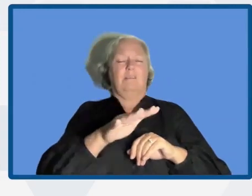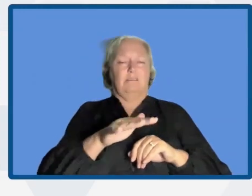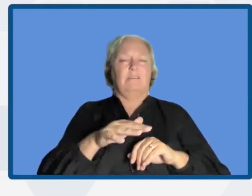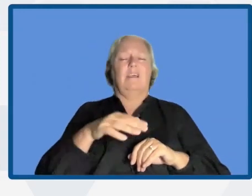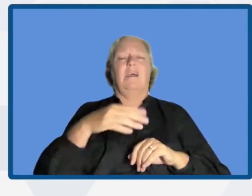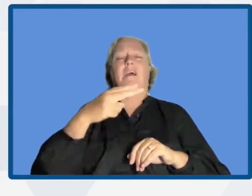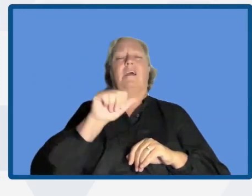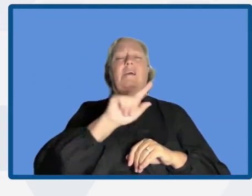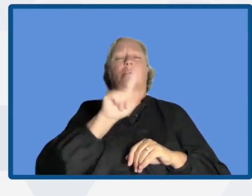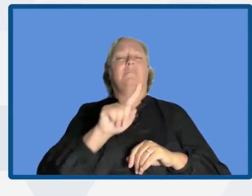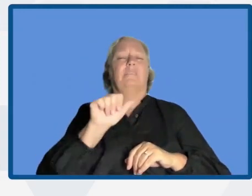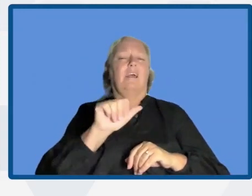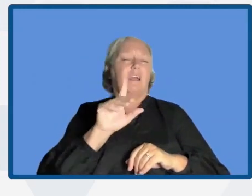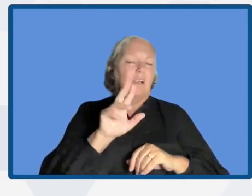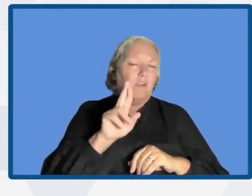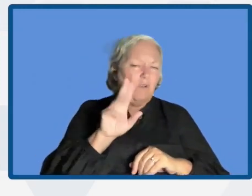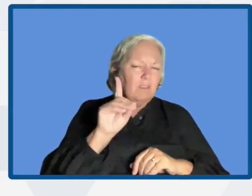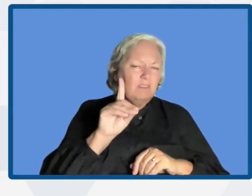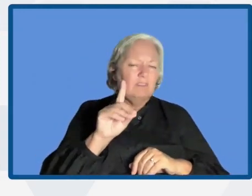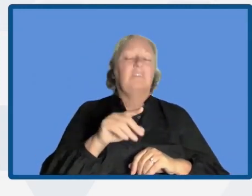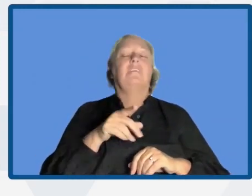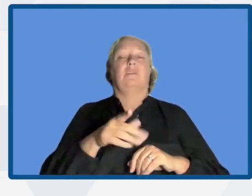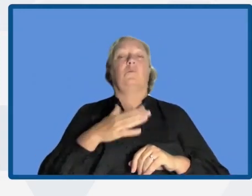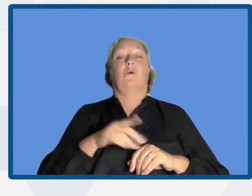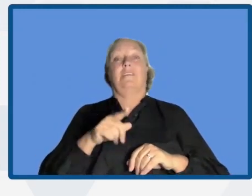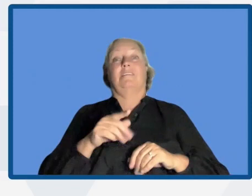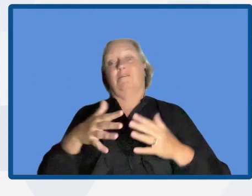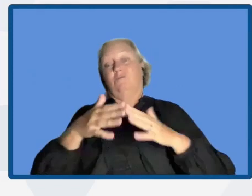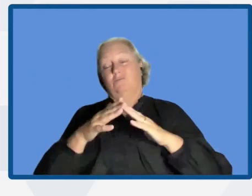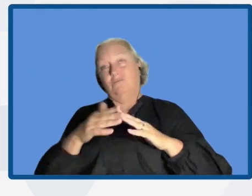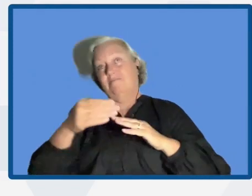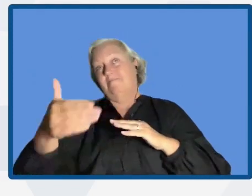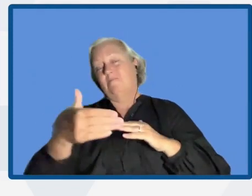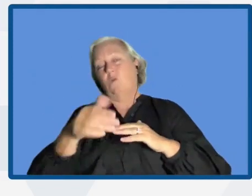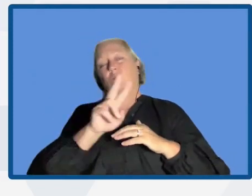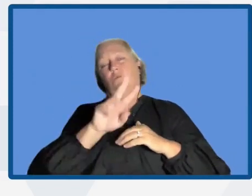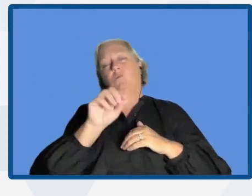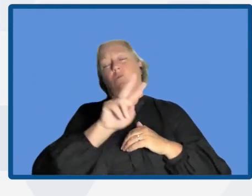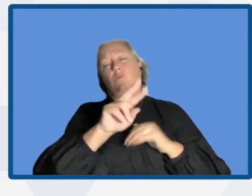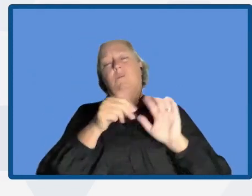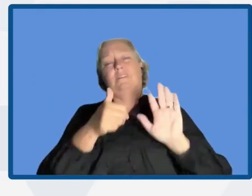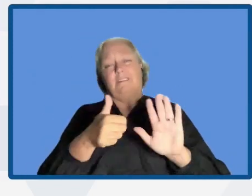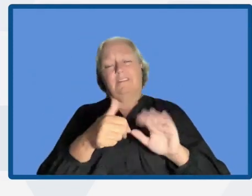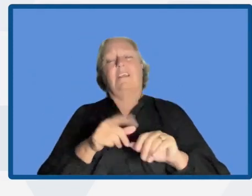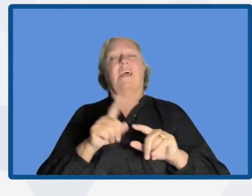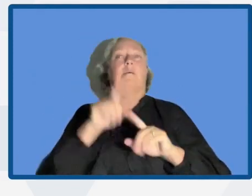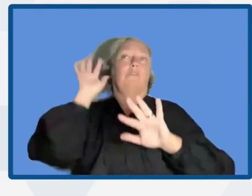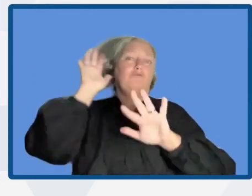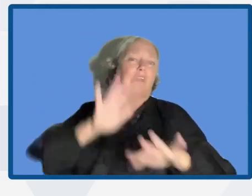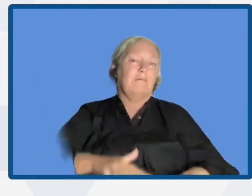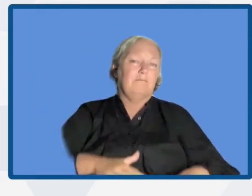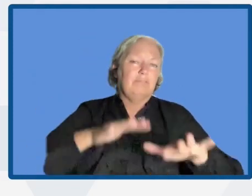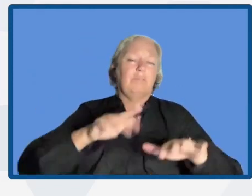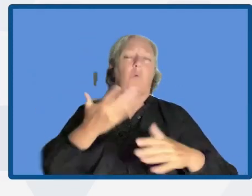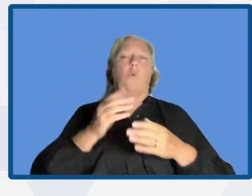will implement by 2026, rainfall, seismic, tsunami, and volcano